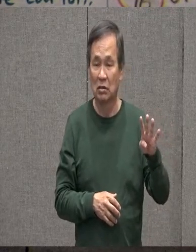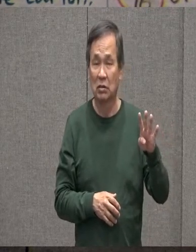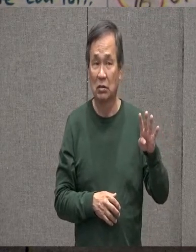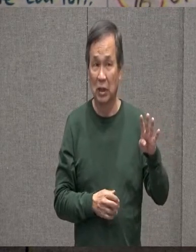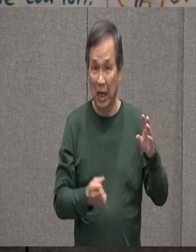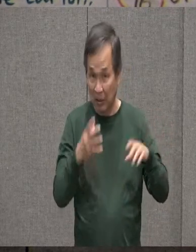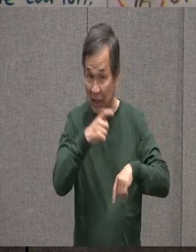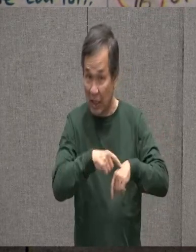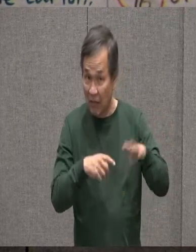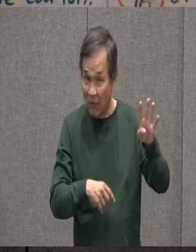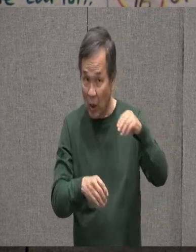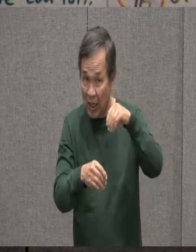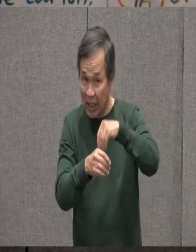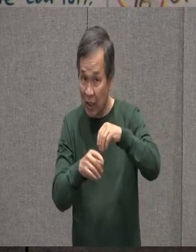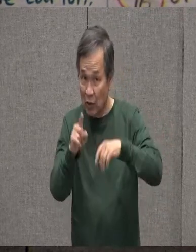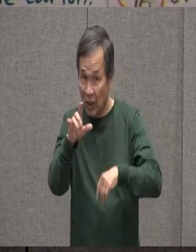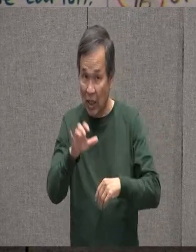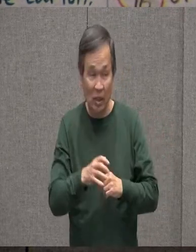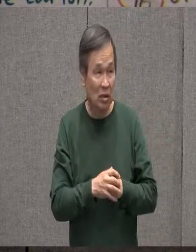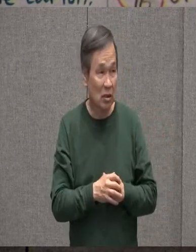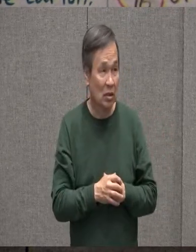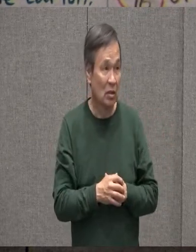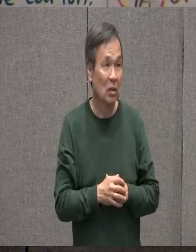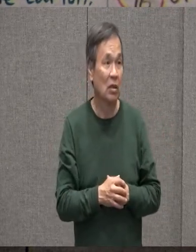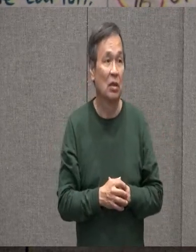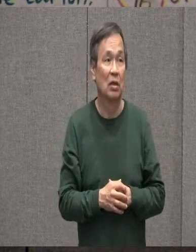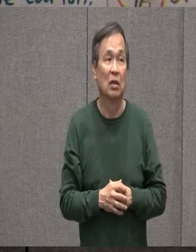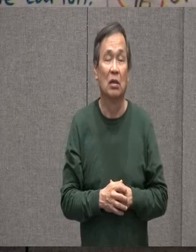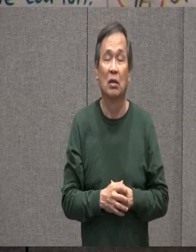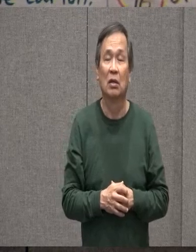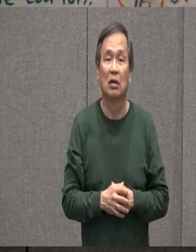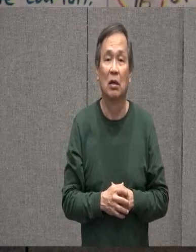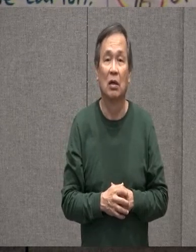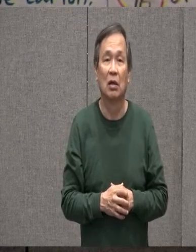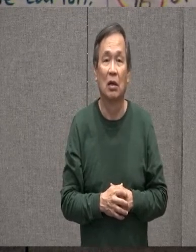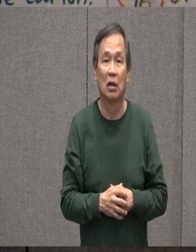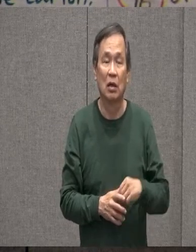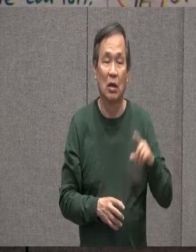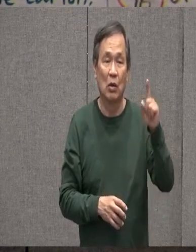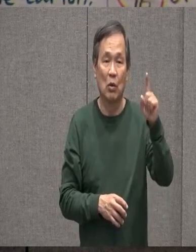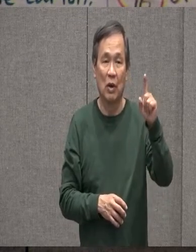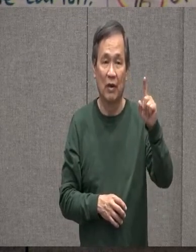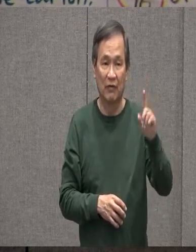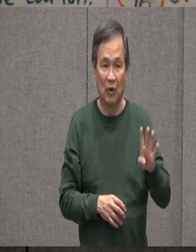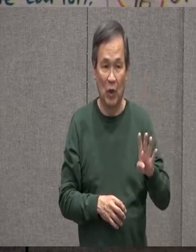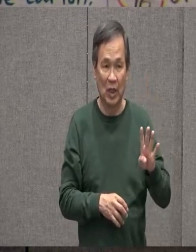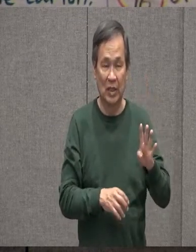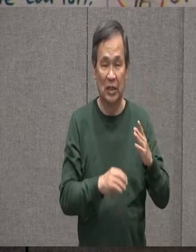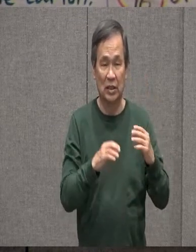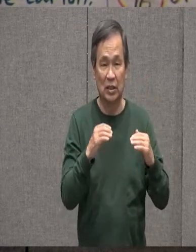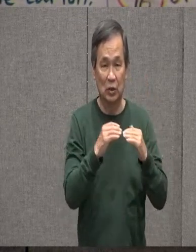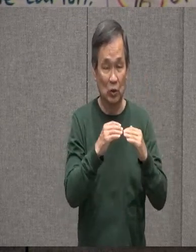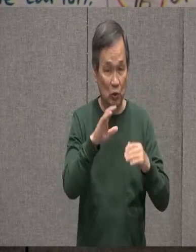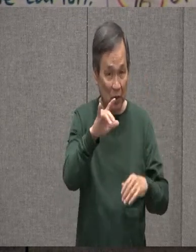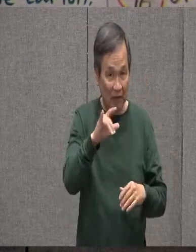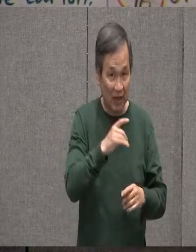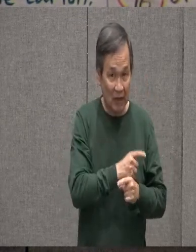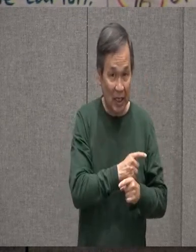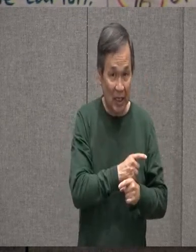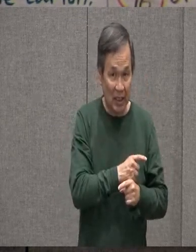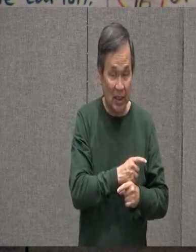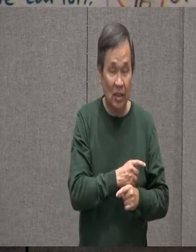I know it's used 100 times. I have a 1/4 and a 1/10 as my